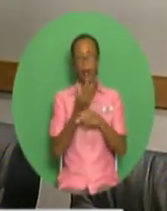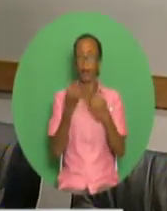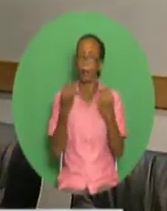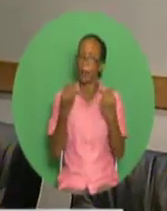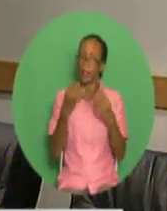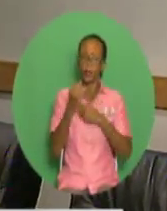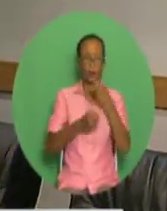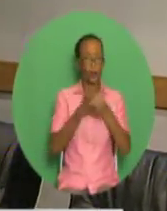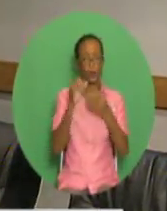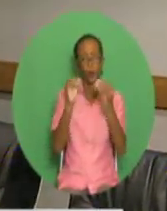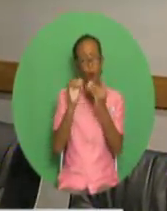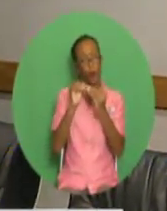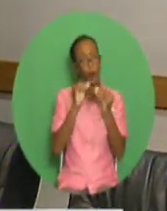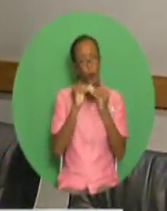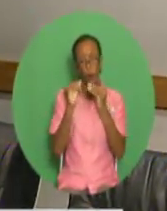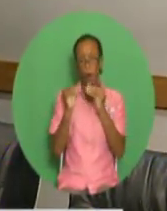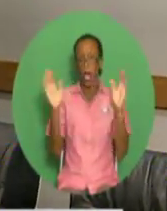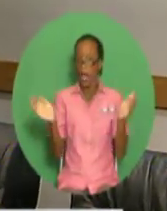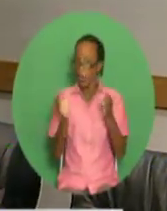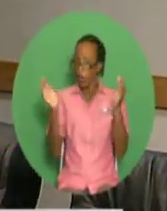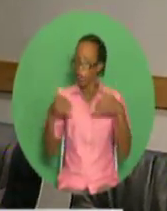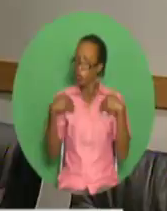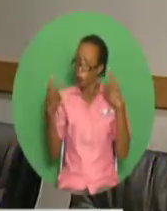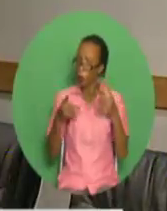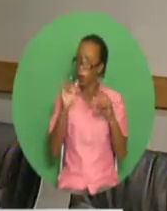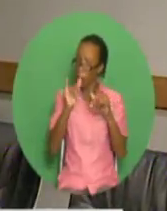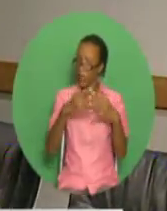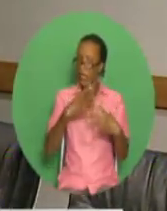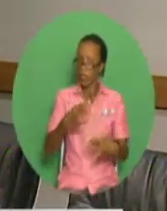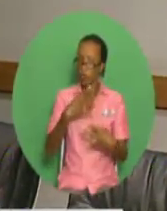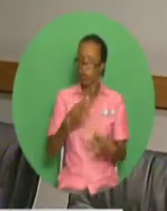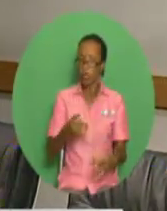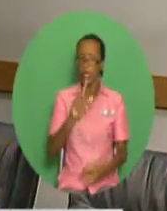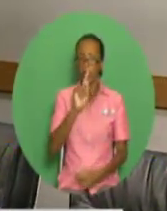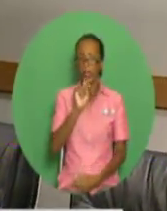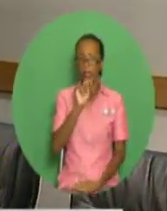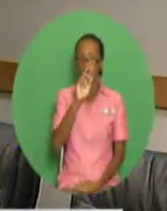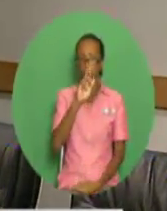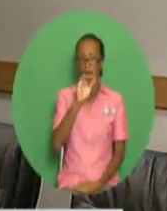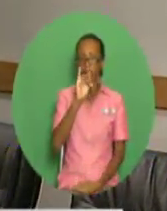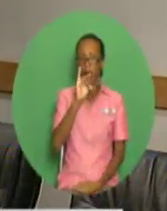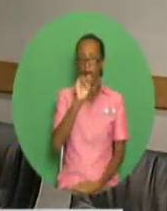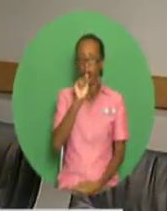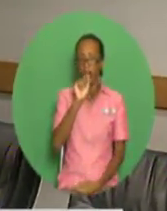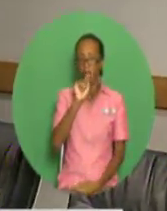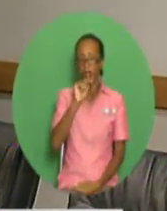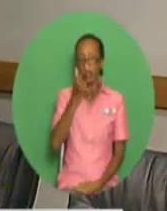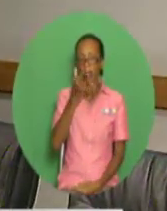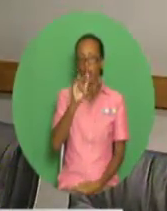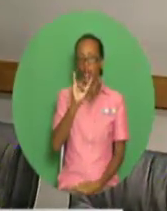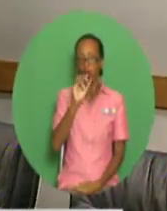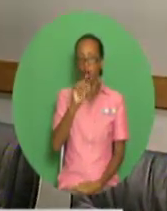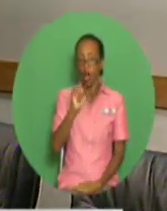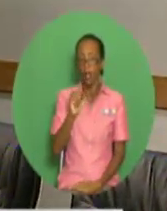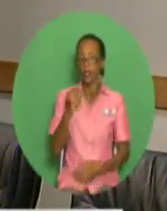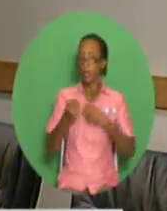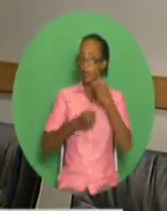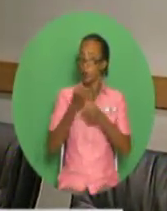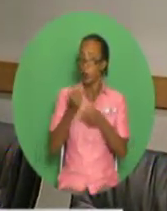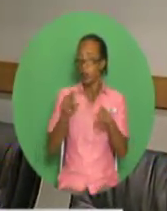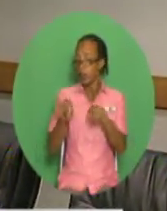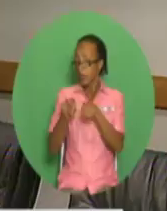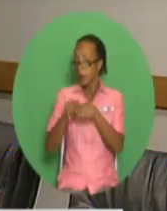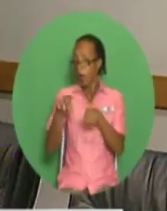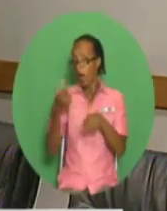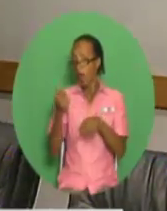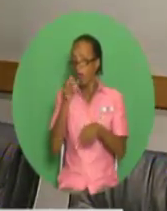are coming up, Madam Speaker, that we are encouraging young people to play. Triathlon has become the fastest growing sport in Trinidad and Tobago, along with dragon boat